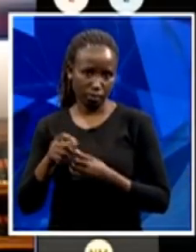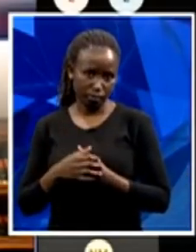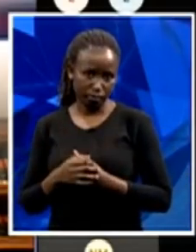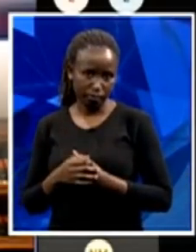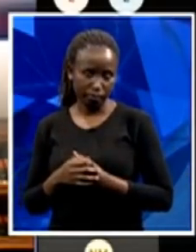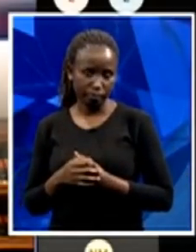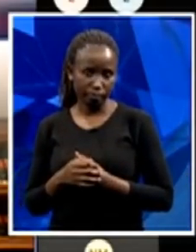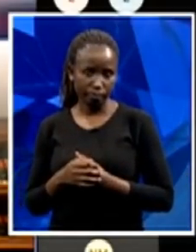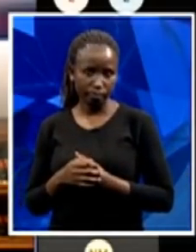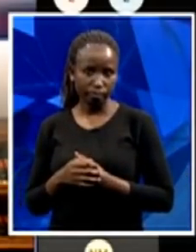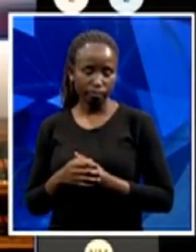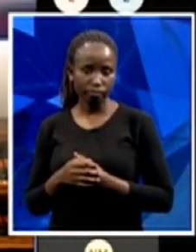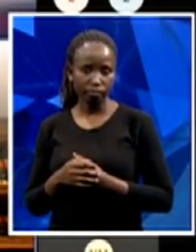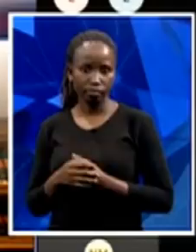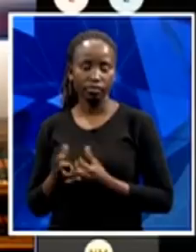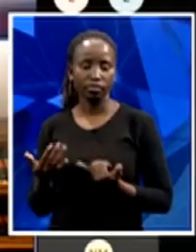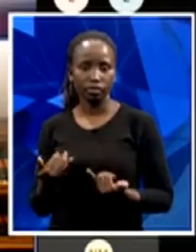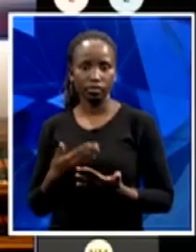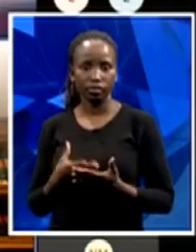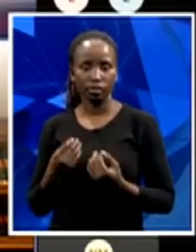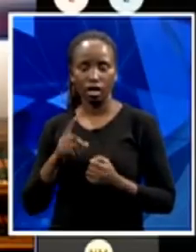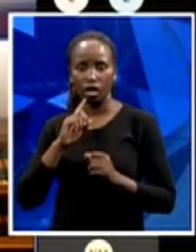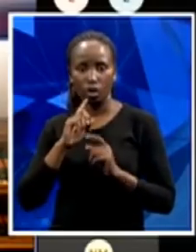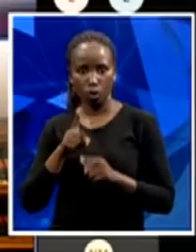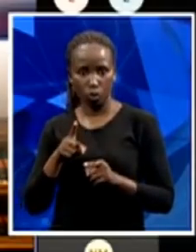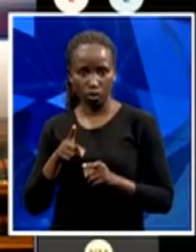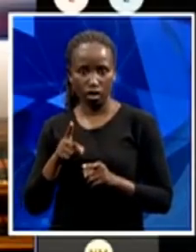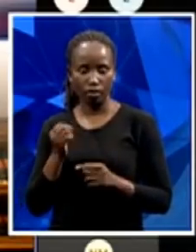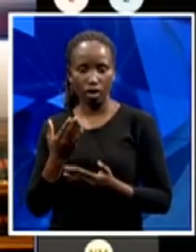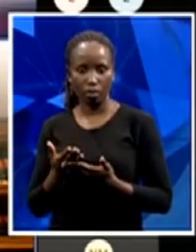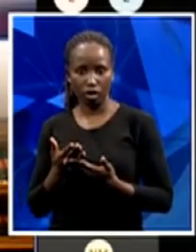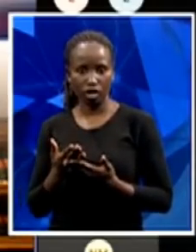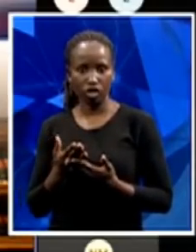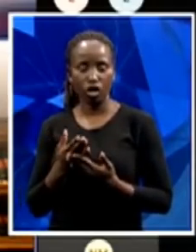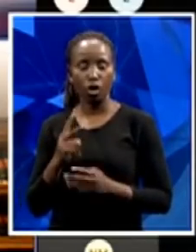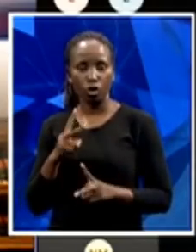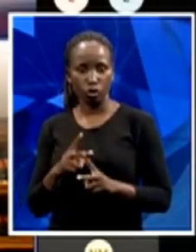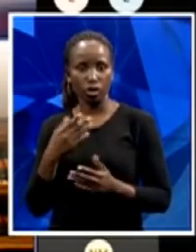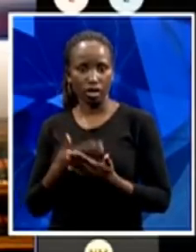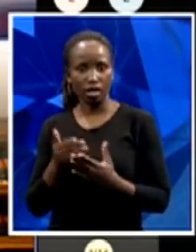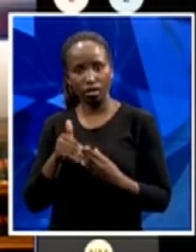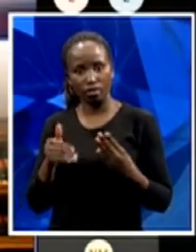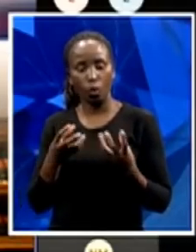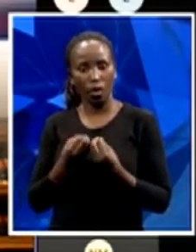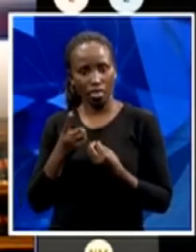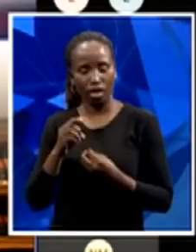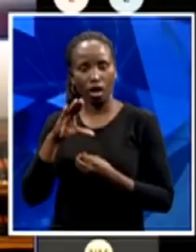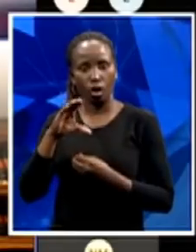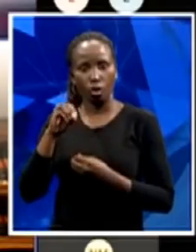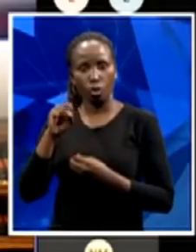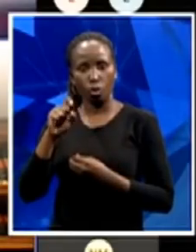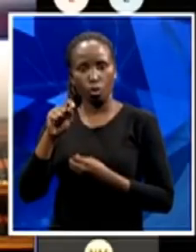striking his application from the roll with costs. That's so far as Mr. Mawere's application is concerned.